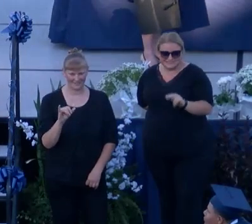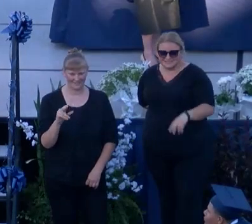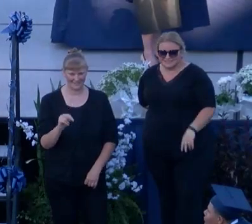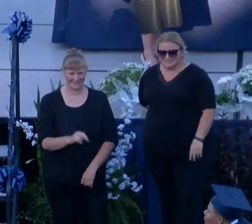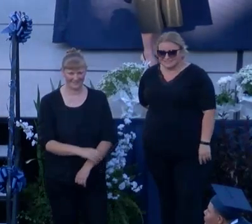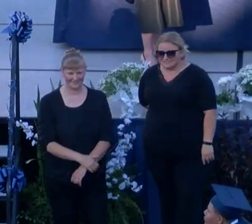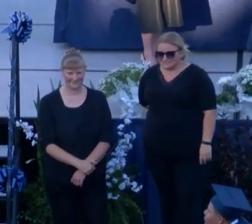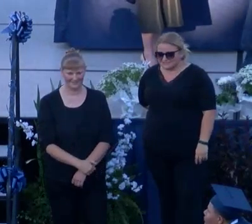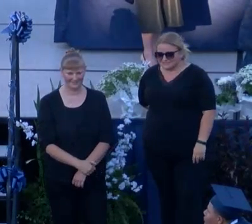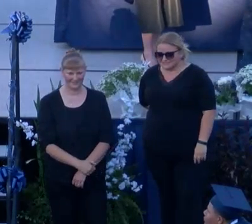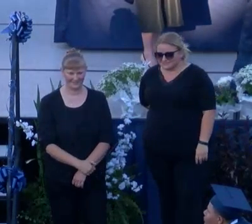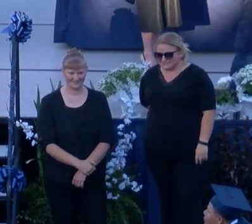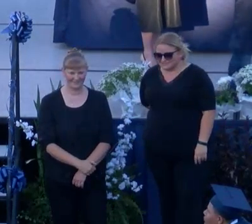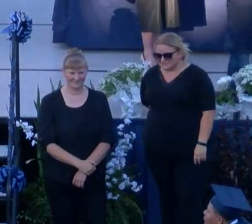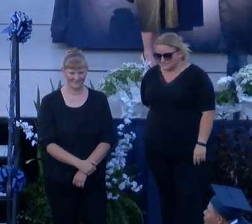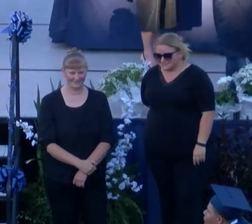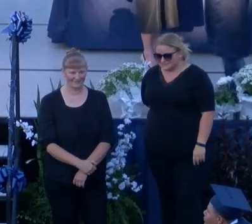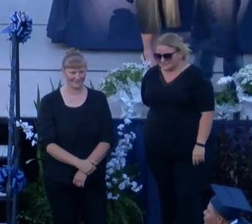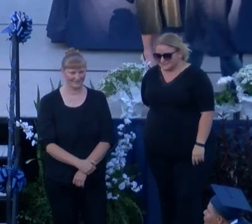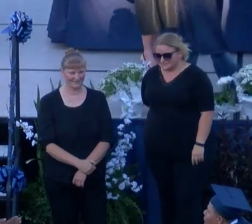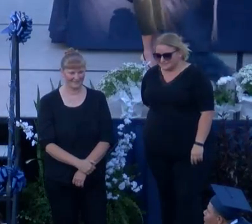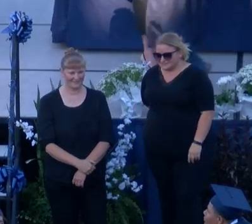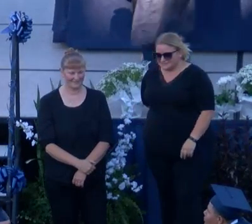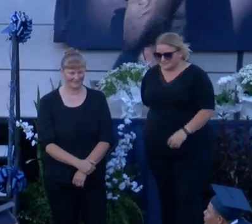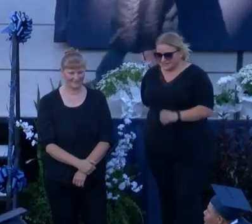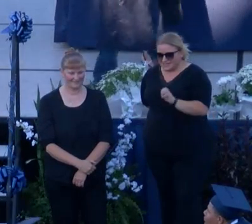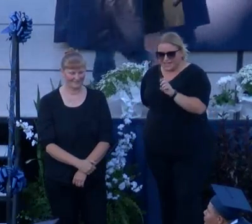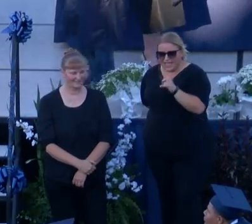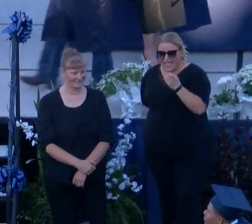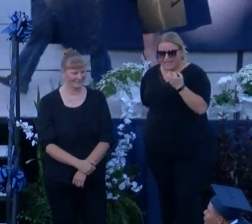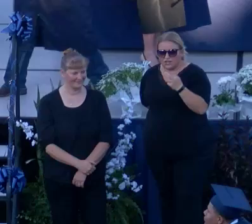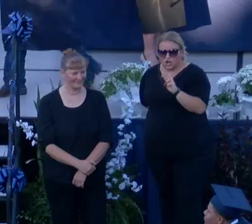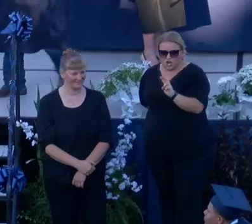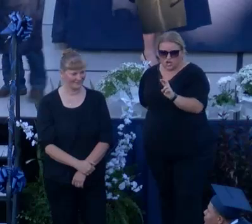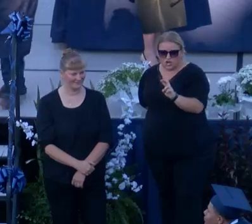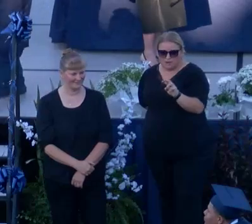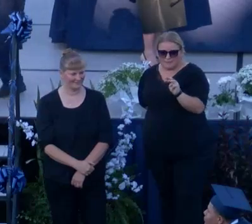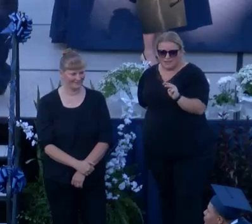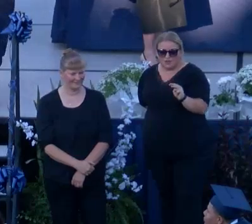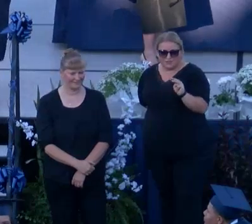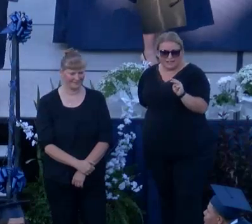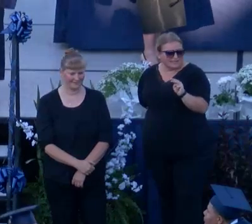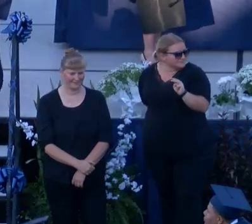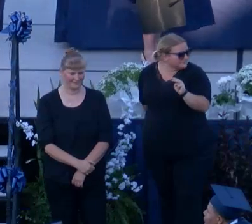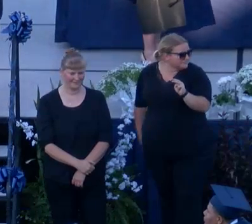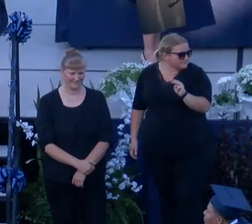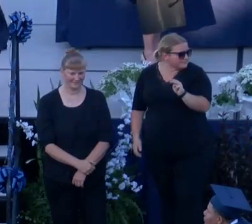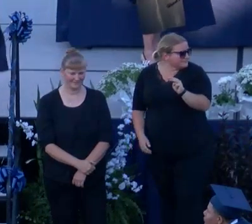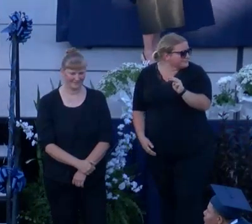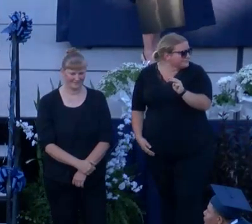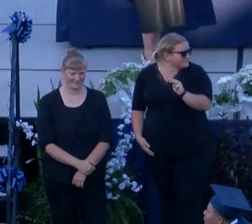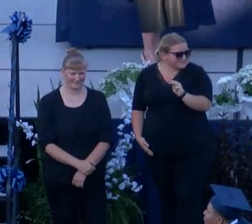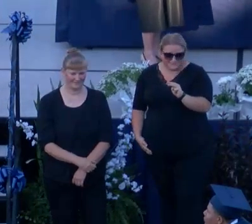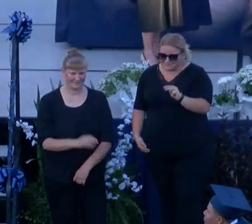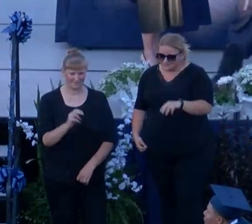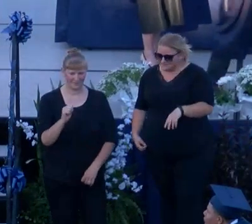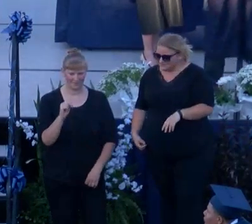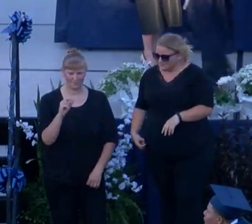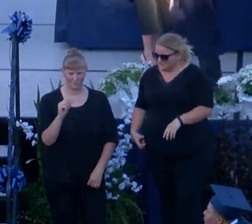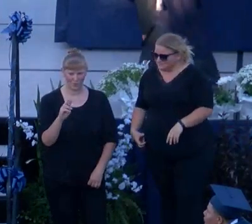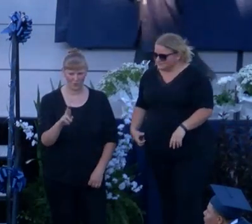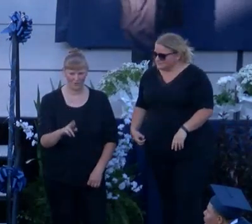Dimitri Stetsky. Hector Javier Mendoza. Victor Manuel